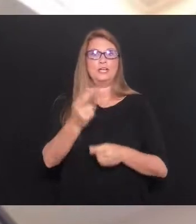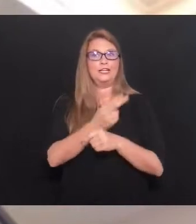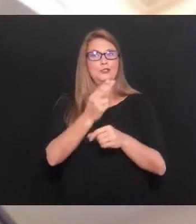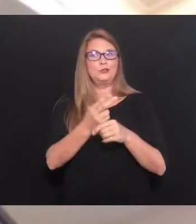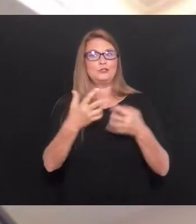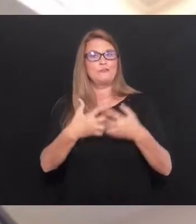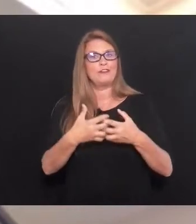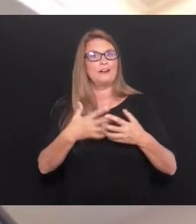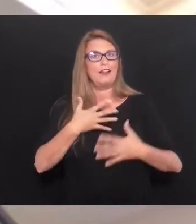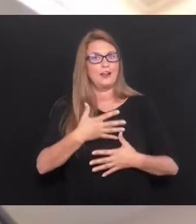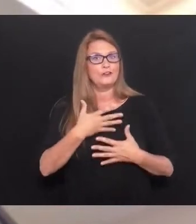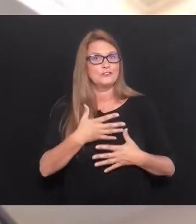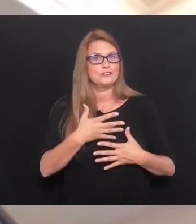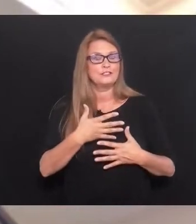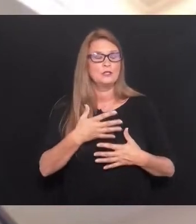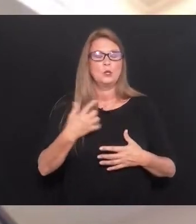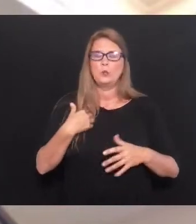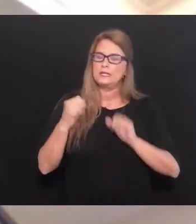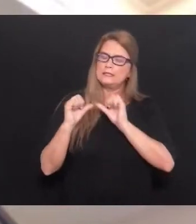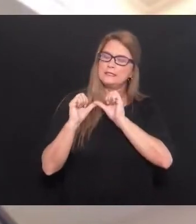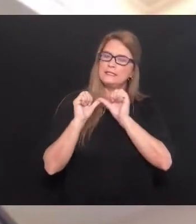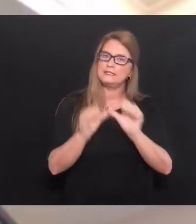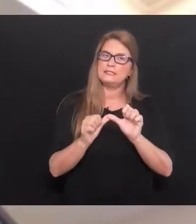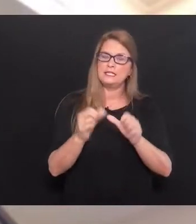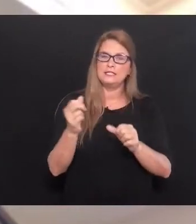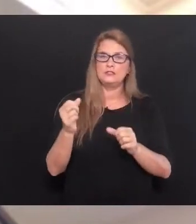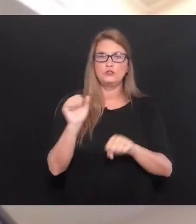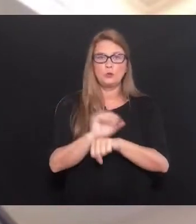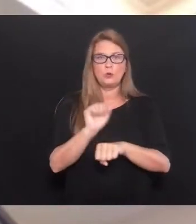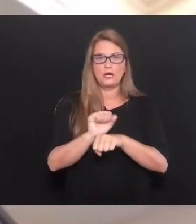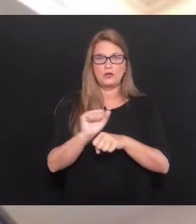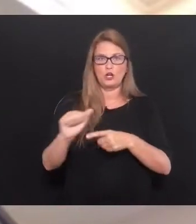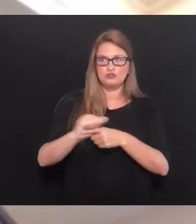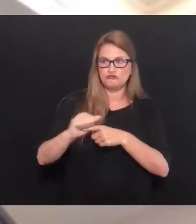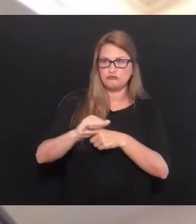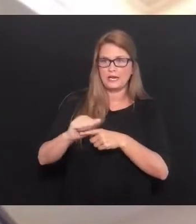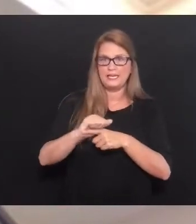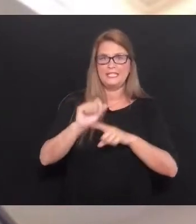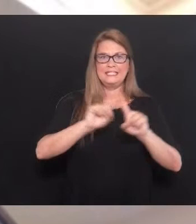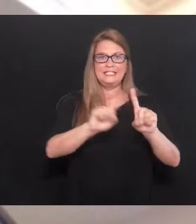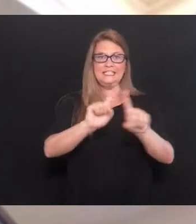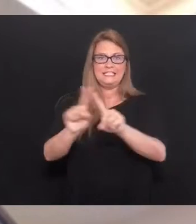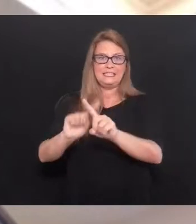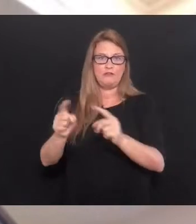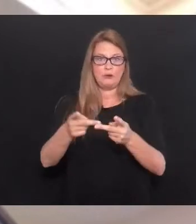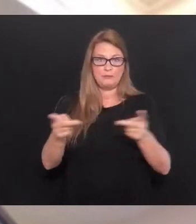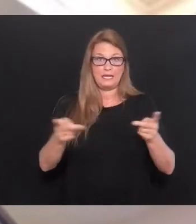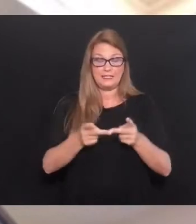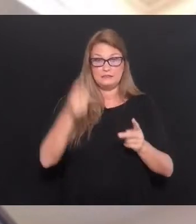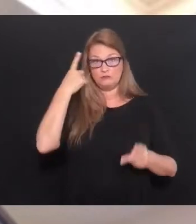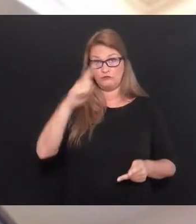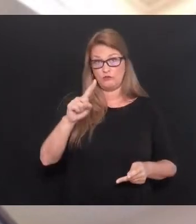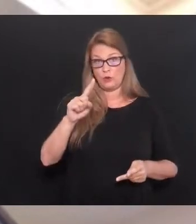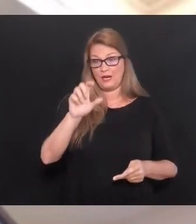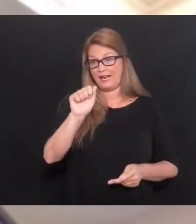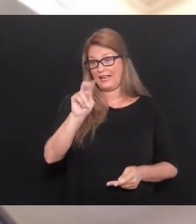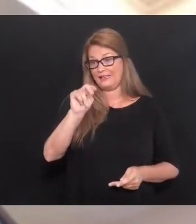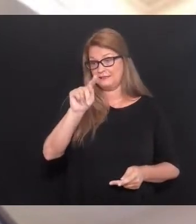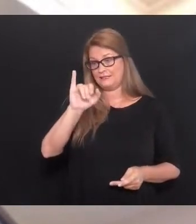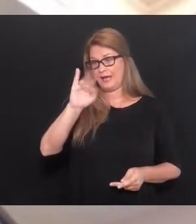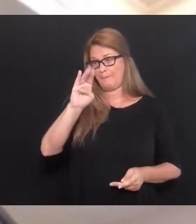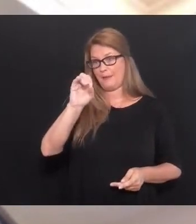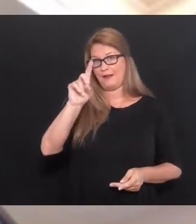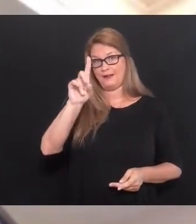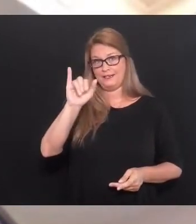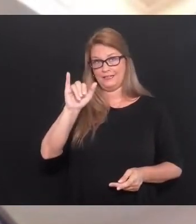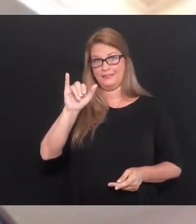ventilators. We continue to work on expanding a number of different outlets for our antibody availability. And